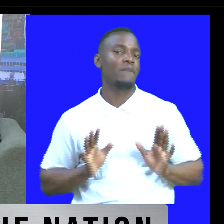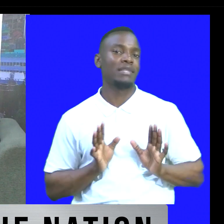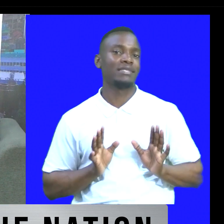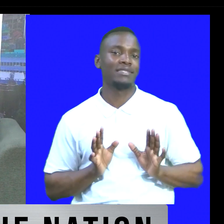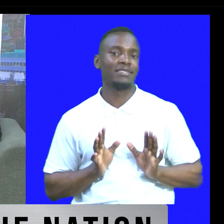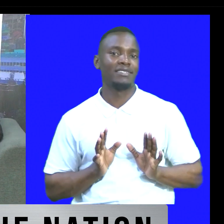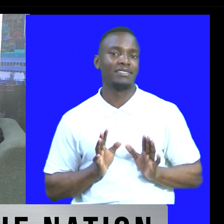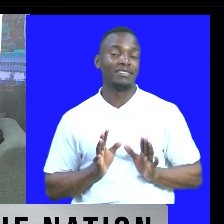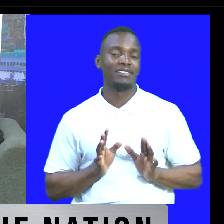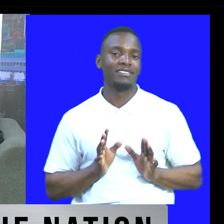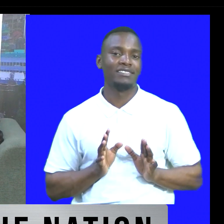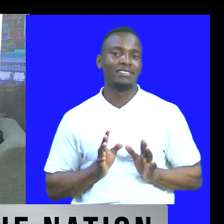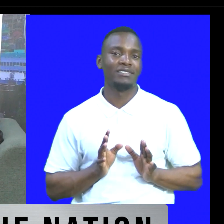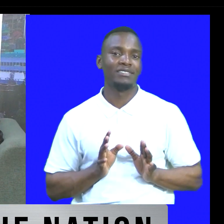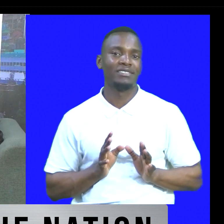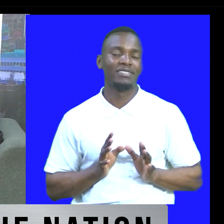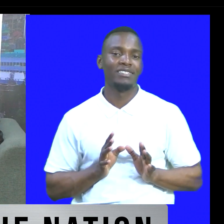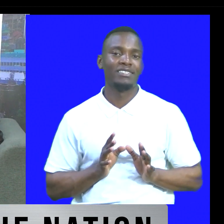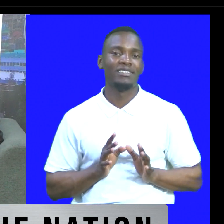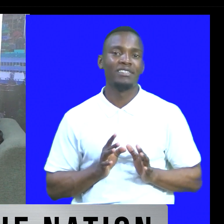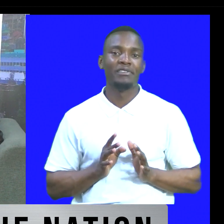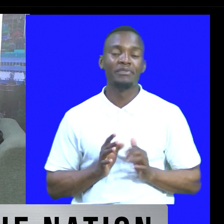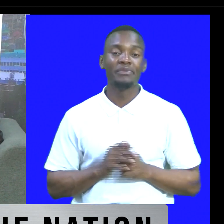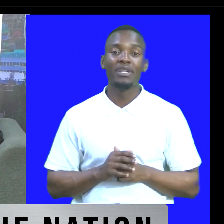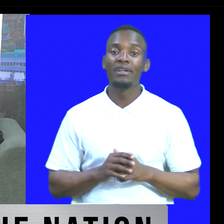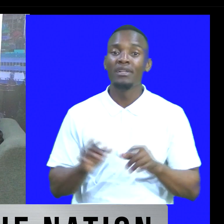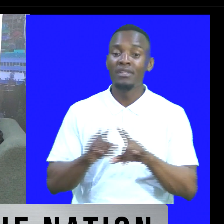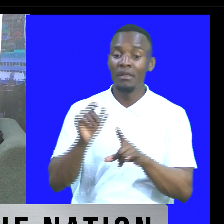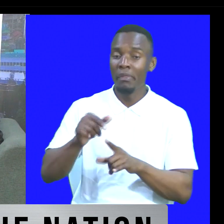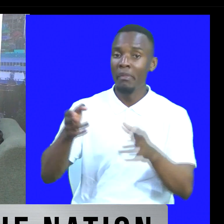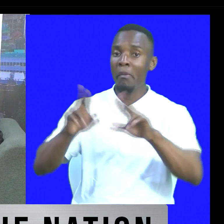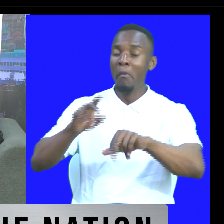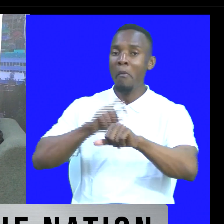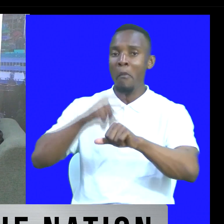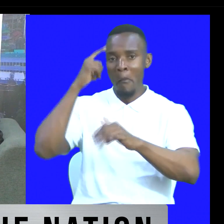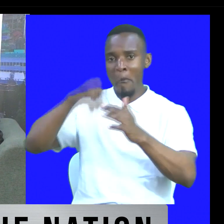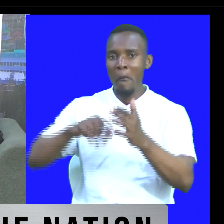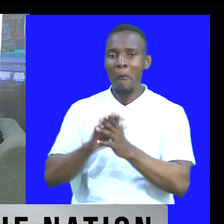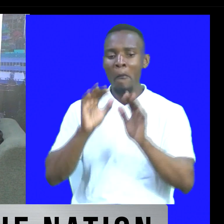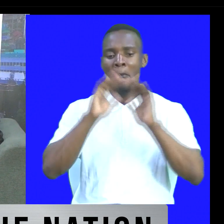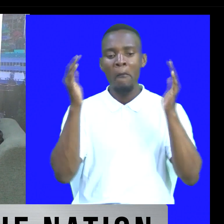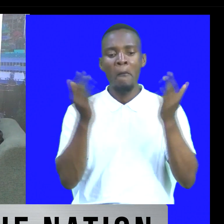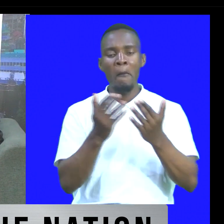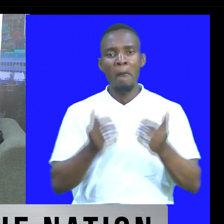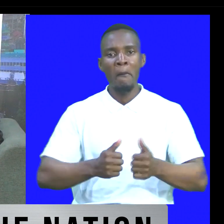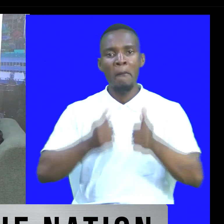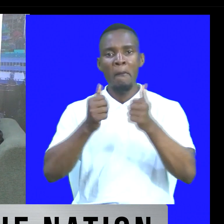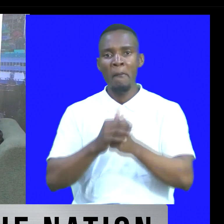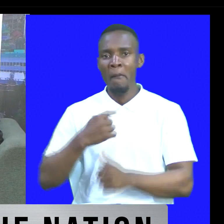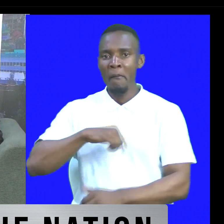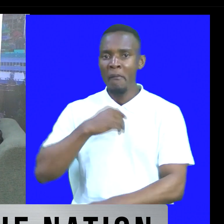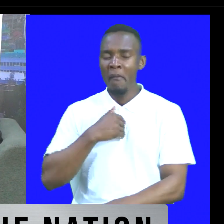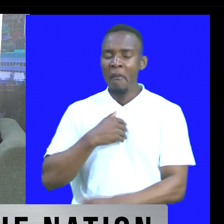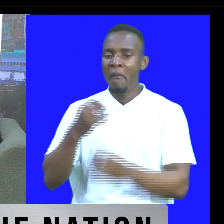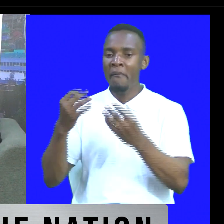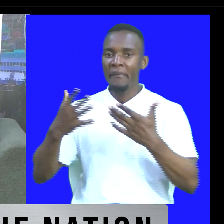You heard that name? Yeah, of course. That of quote course, during, and it happened during the World Cup. Remember? Yeah, there were yeah, so yeah, many yeah. joyriders,